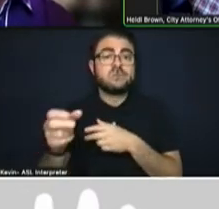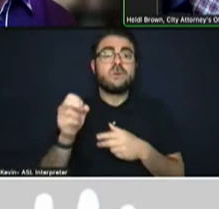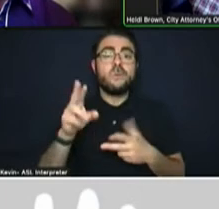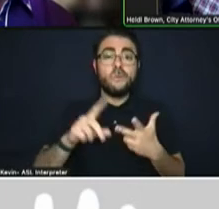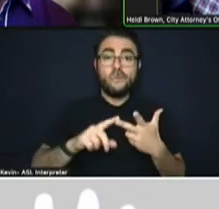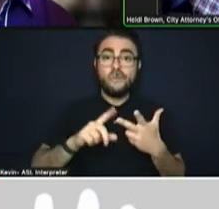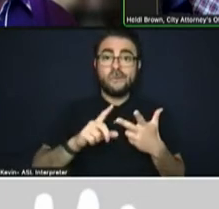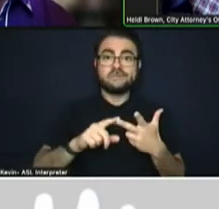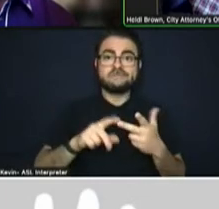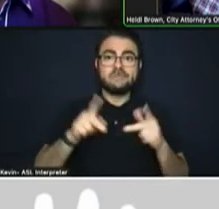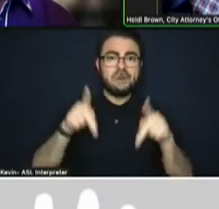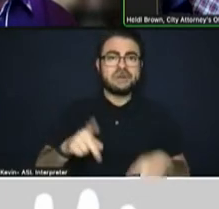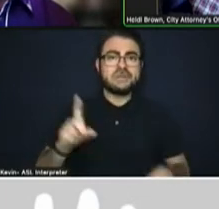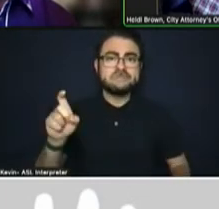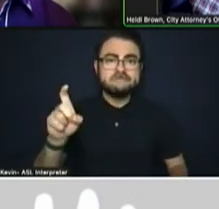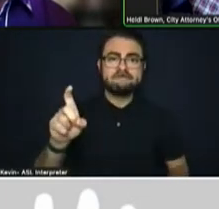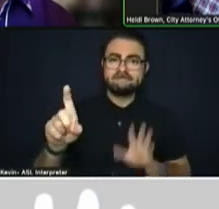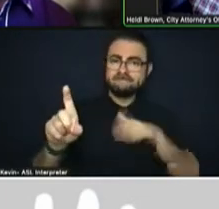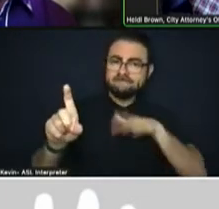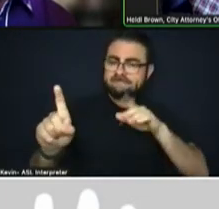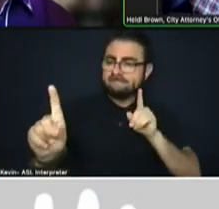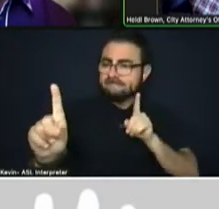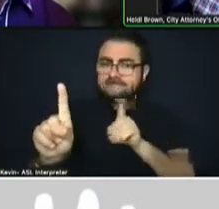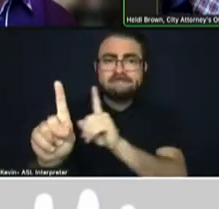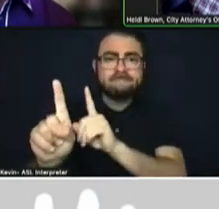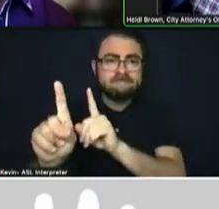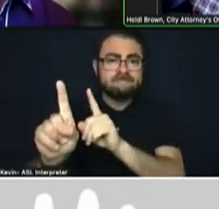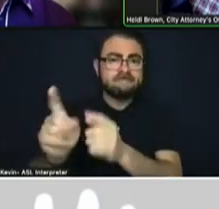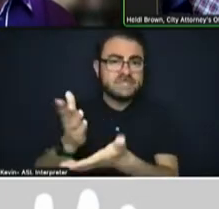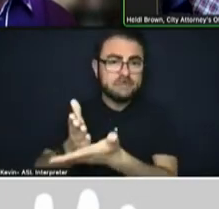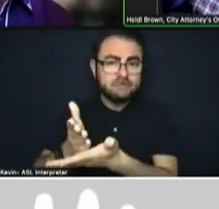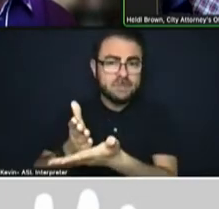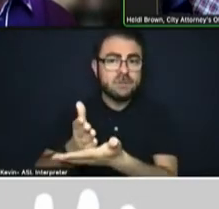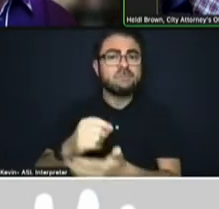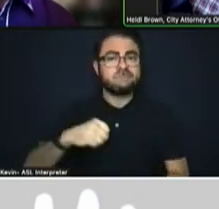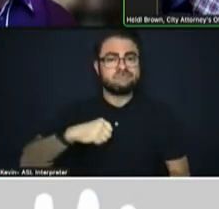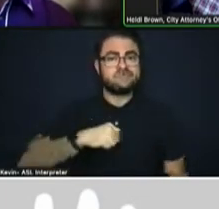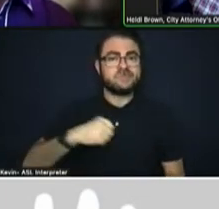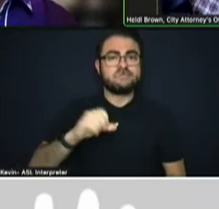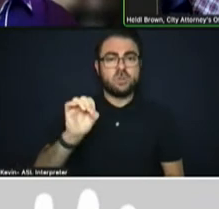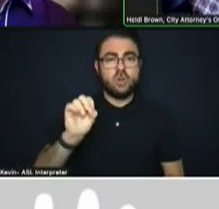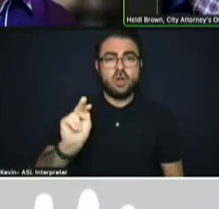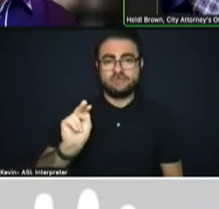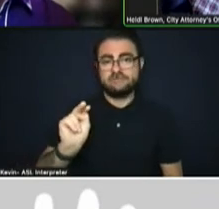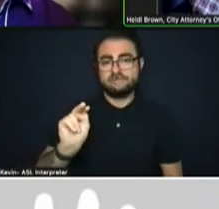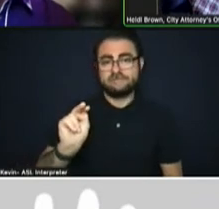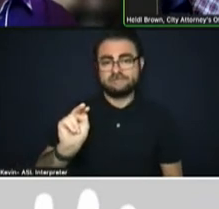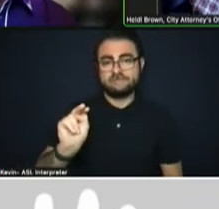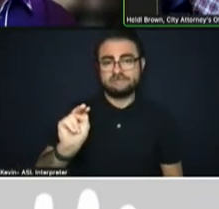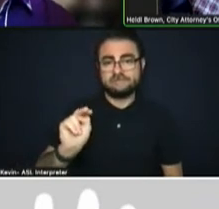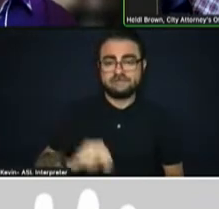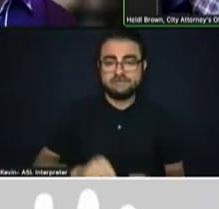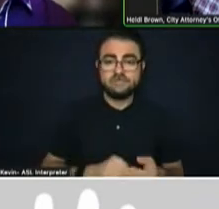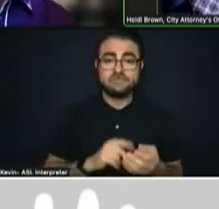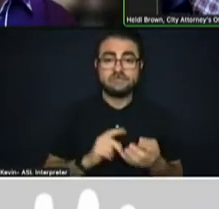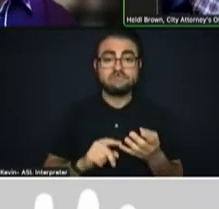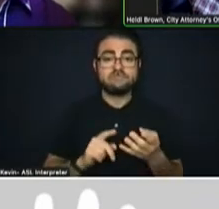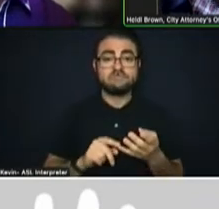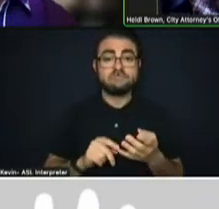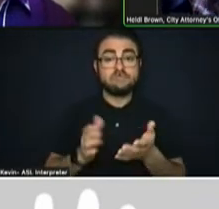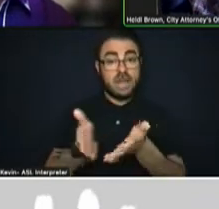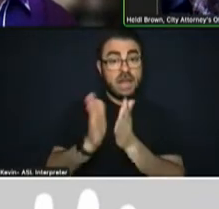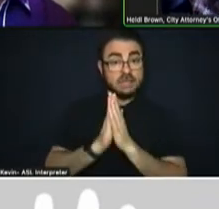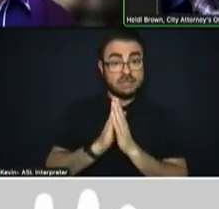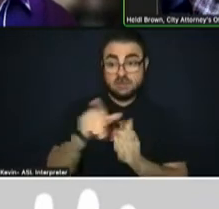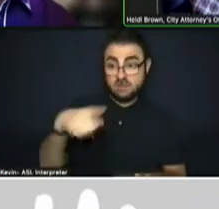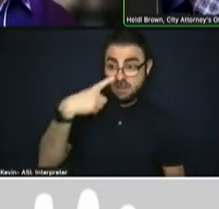stopping a pedestrian, they will be required to activate their camera. When they're asking for consent to search or